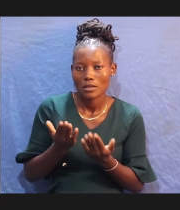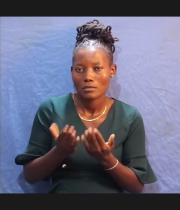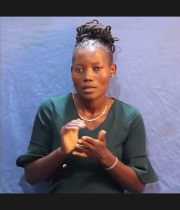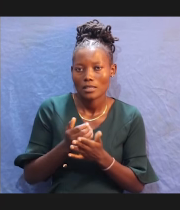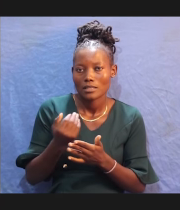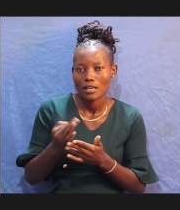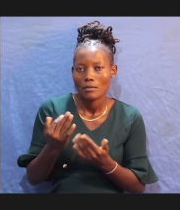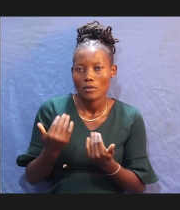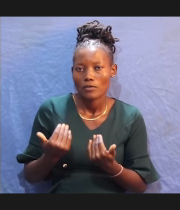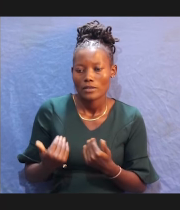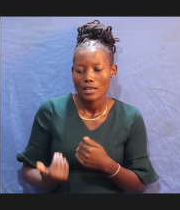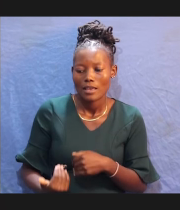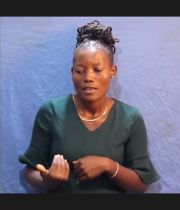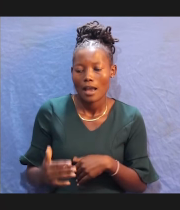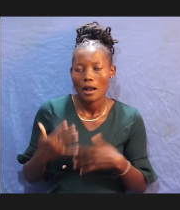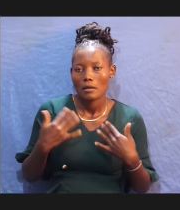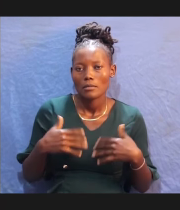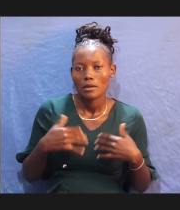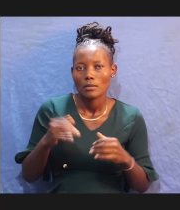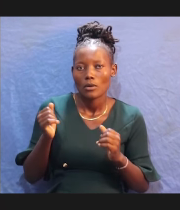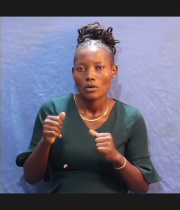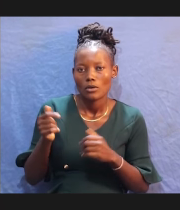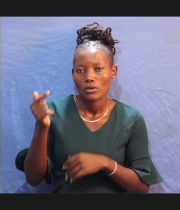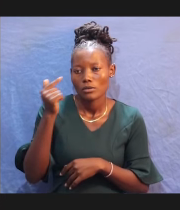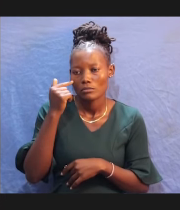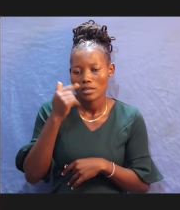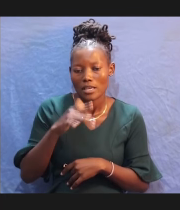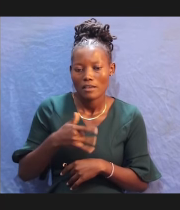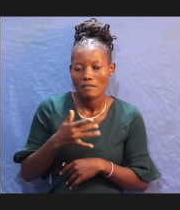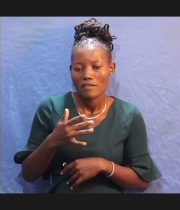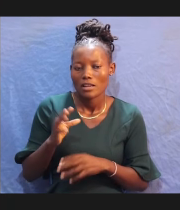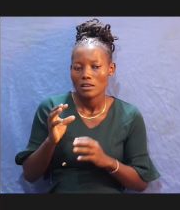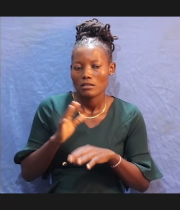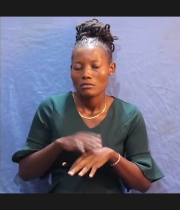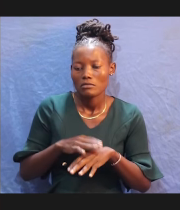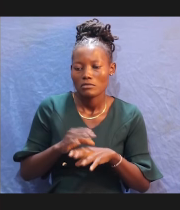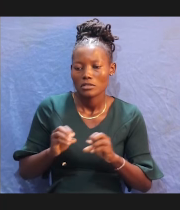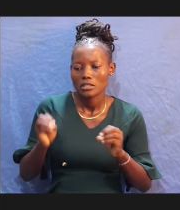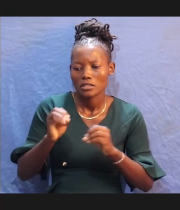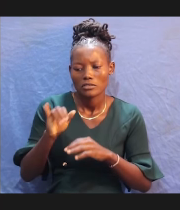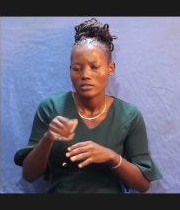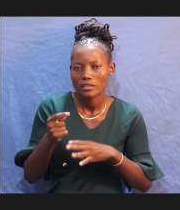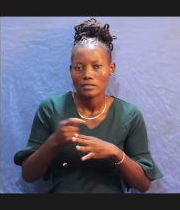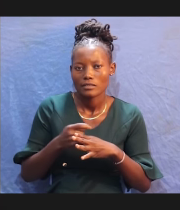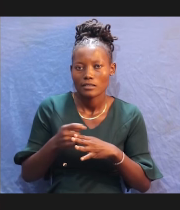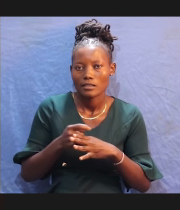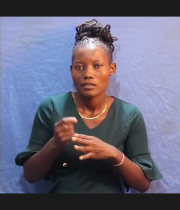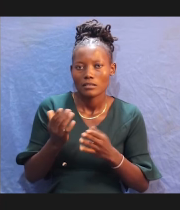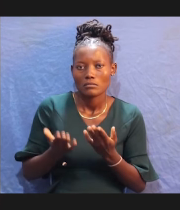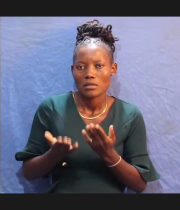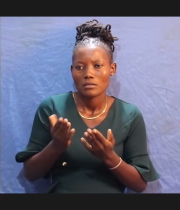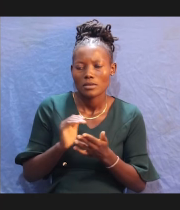the youngsters can even say, okay, I didn't feel good this training, and you can just discuss why didn't. Maybe